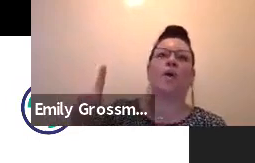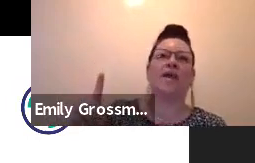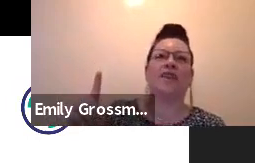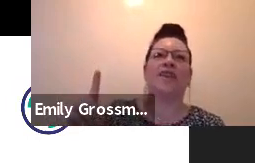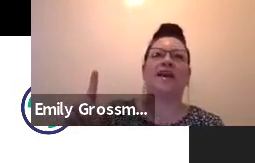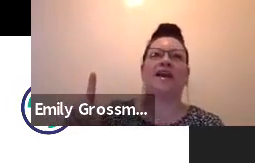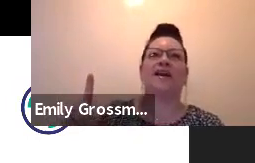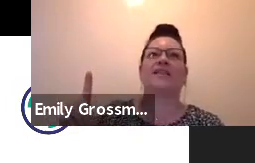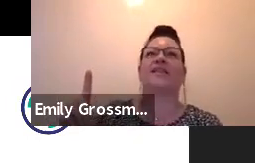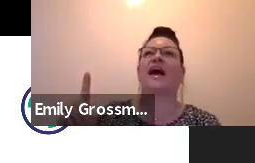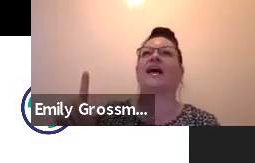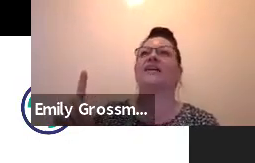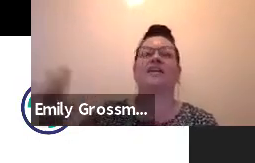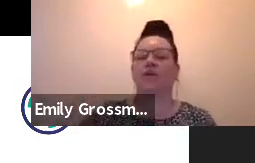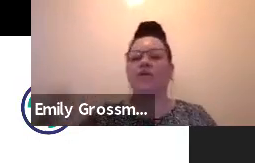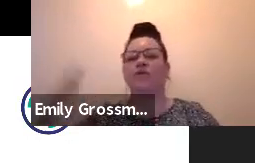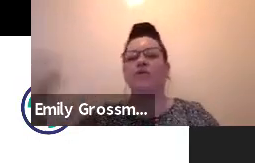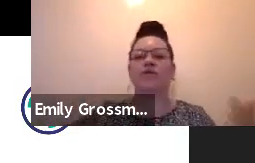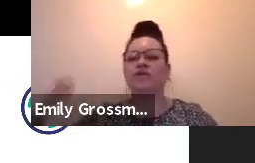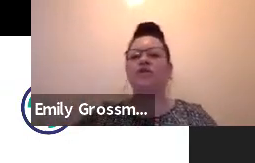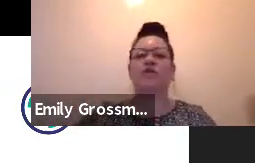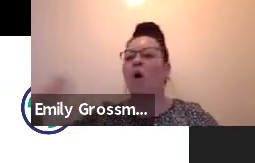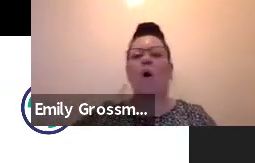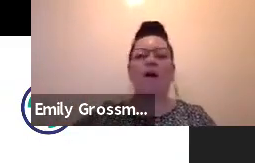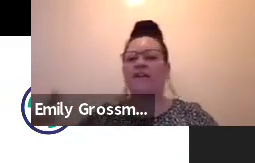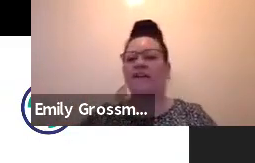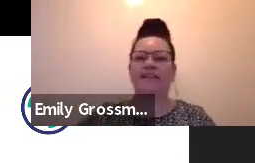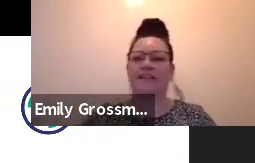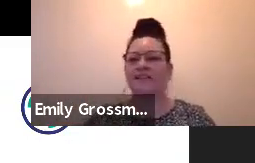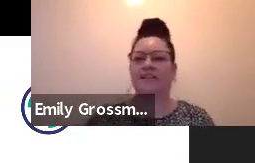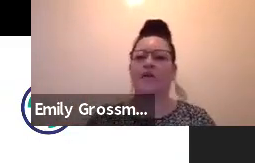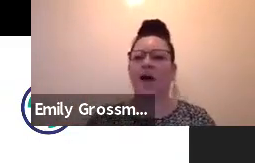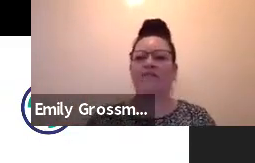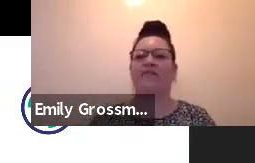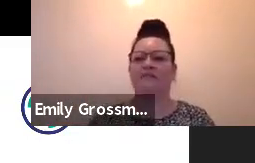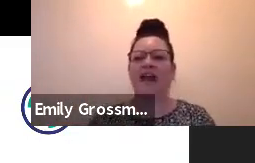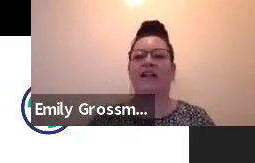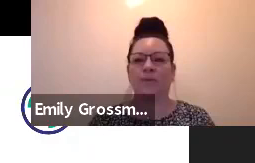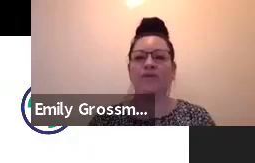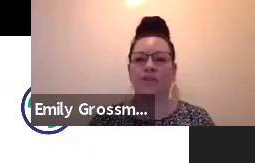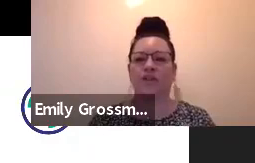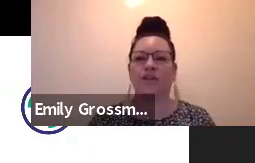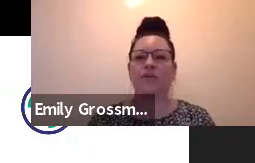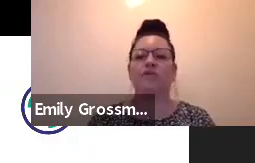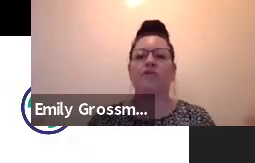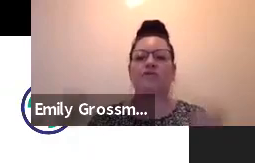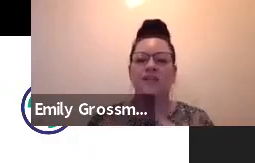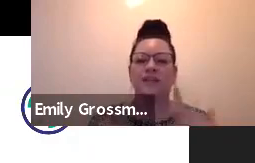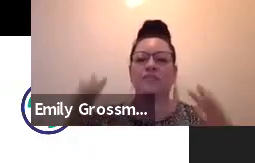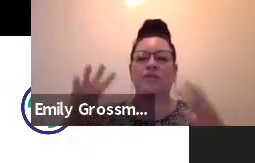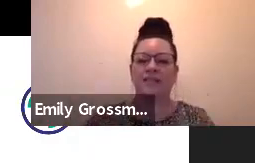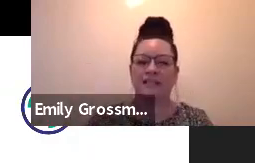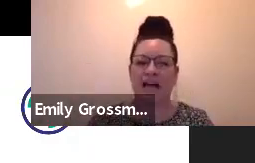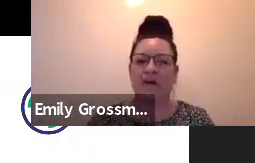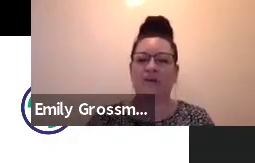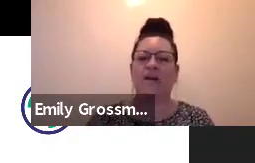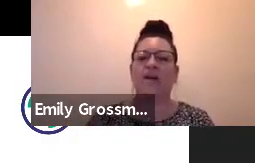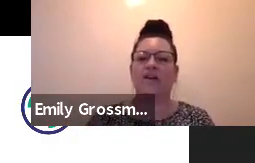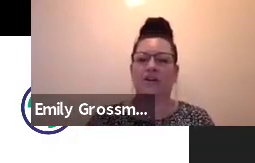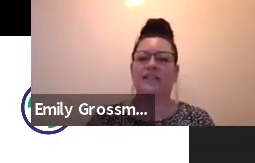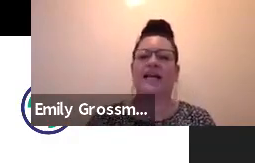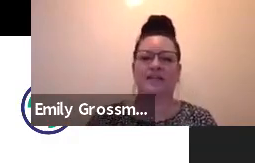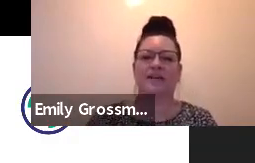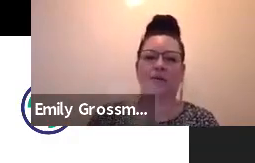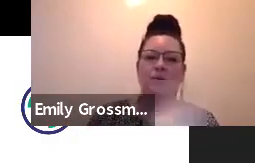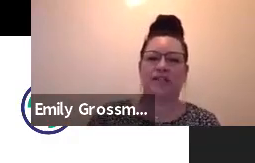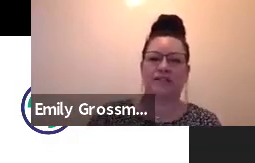You do 1 thing that, you just use all of the senses that you have available to you to really bring down